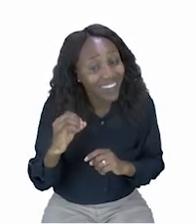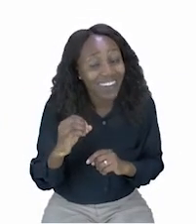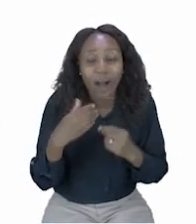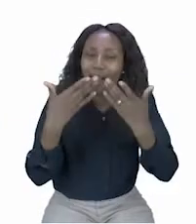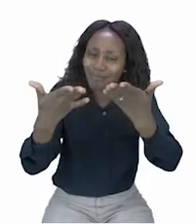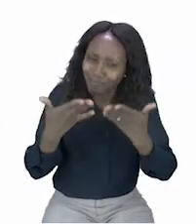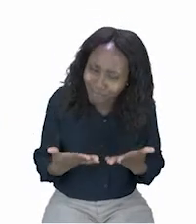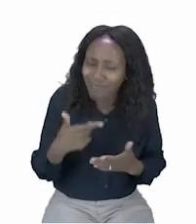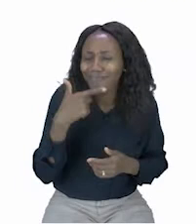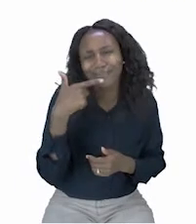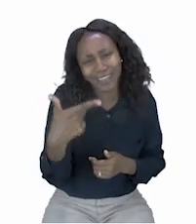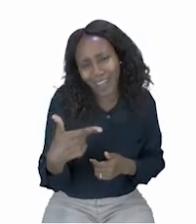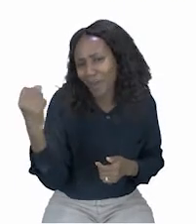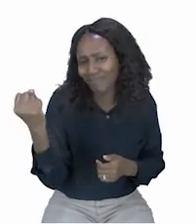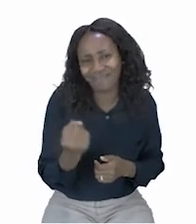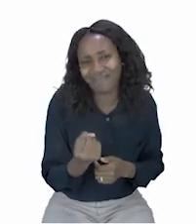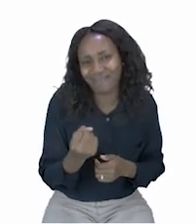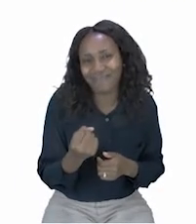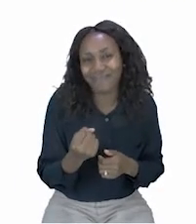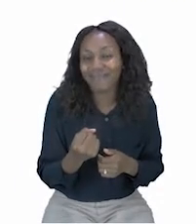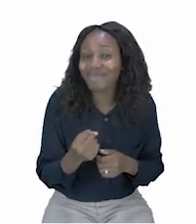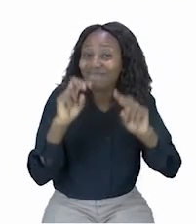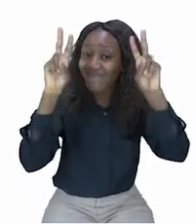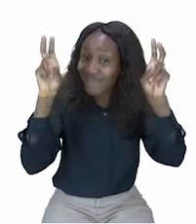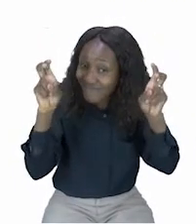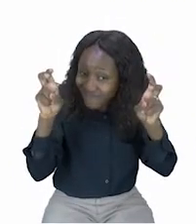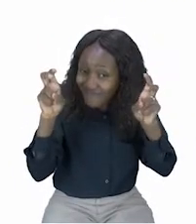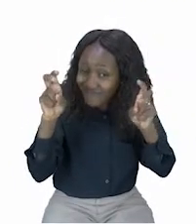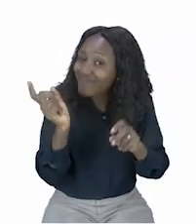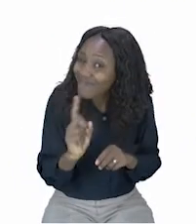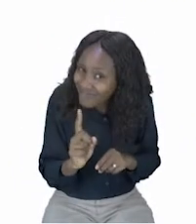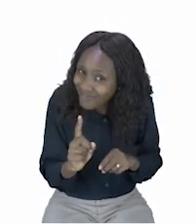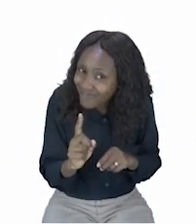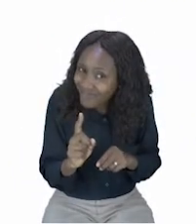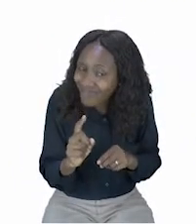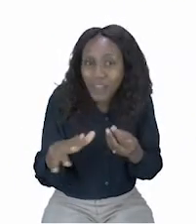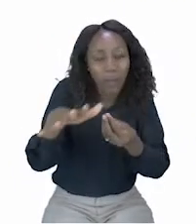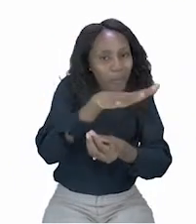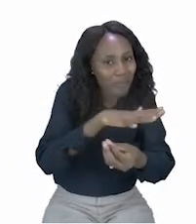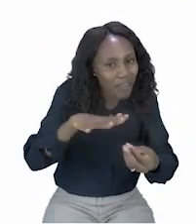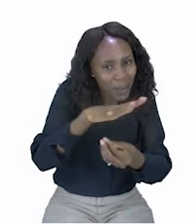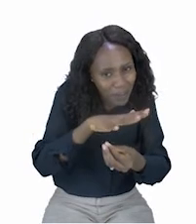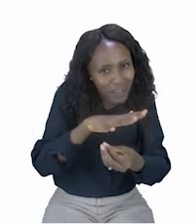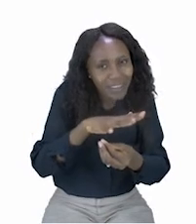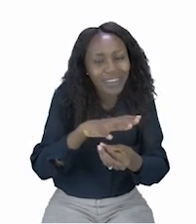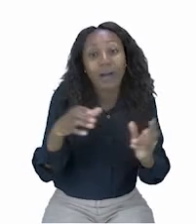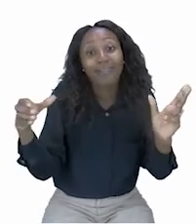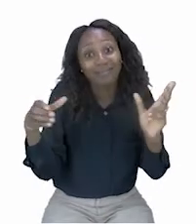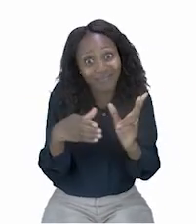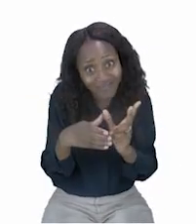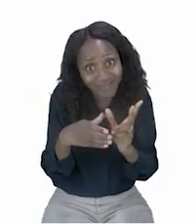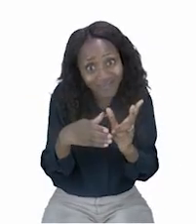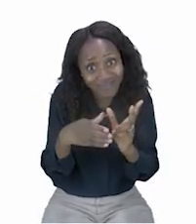so much for joining me today. Our theme this week is family and